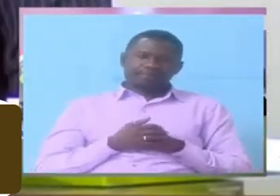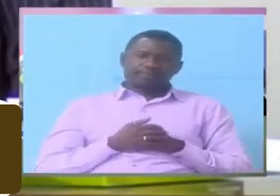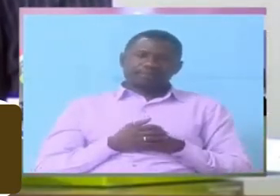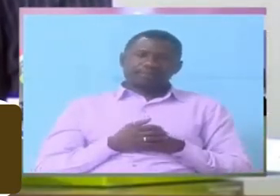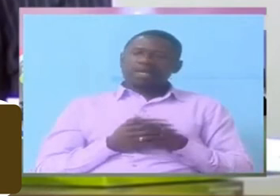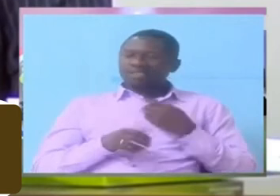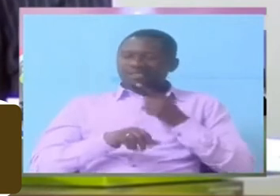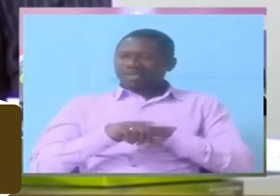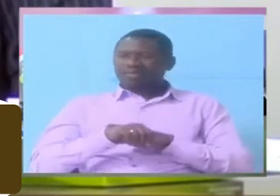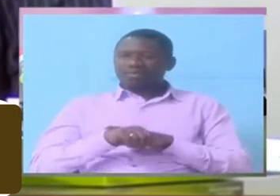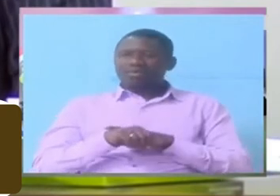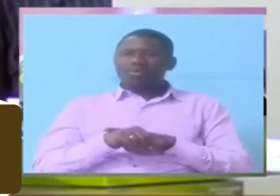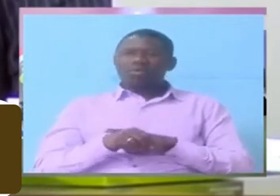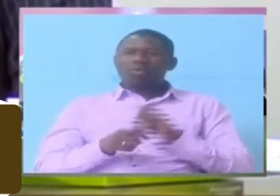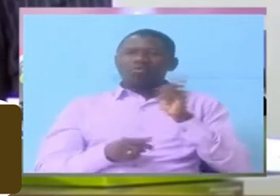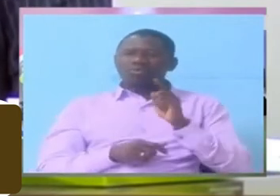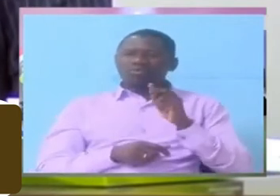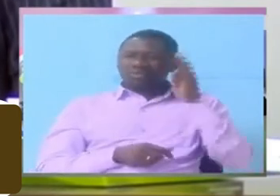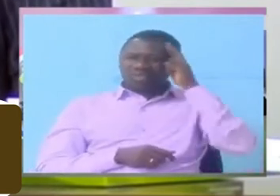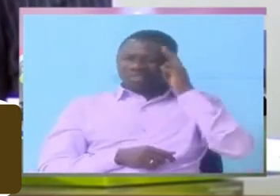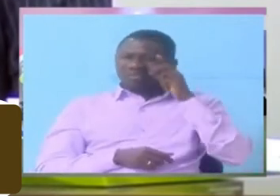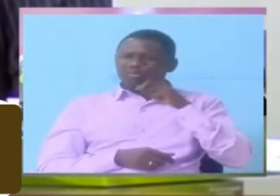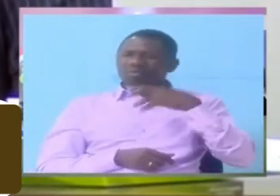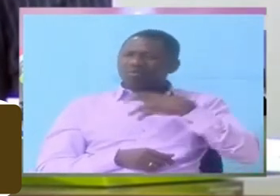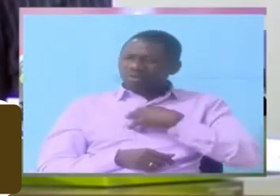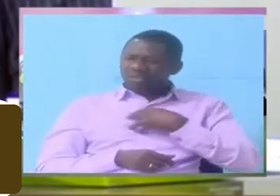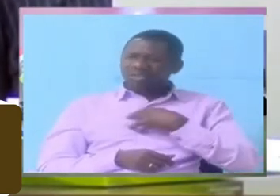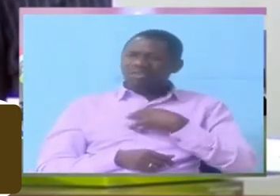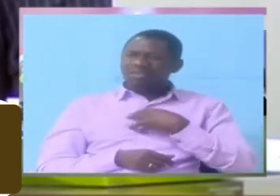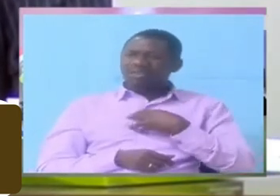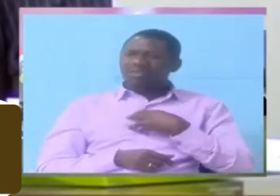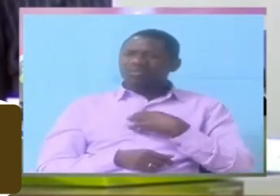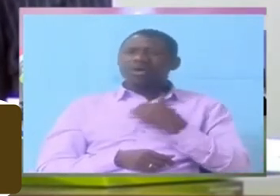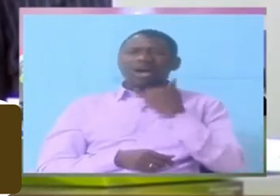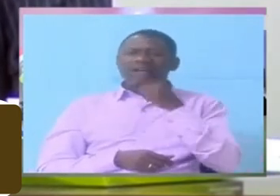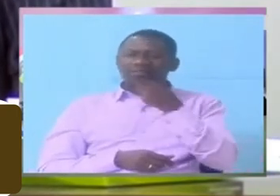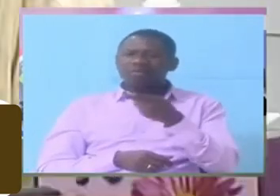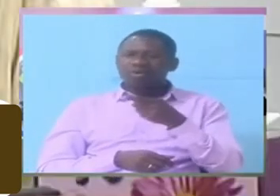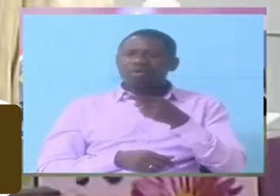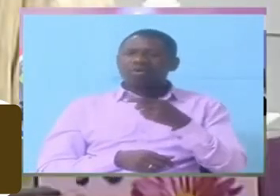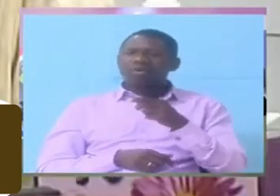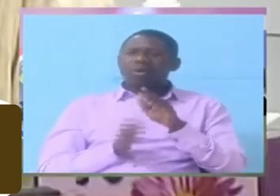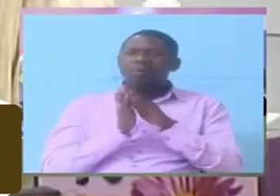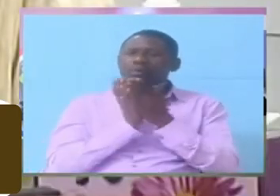wanting the Bara diary? Mo moy dali lo dinu member sabula e besulana no Bara la diary la.